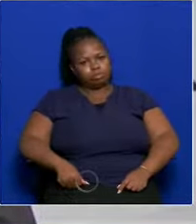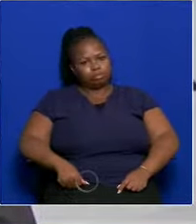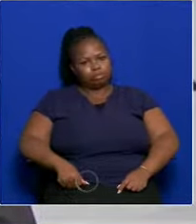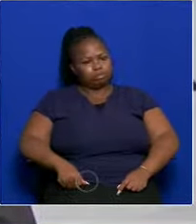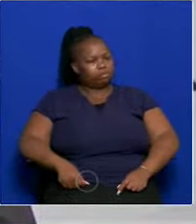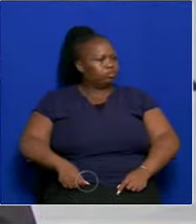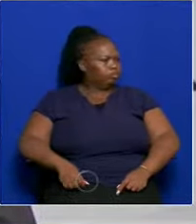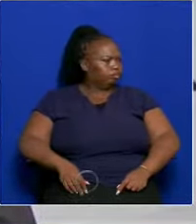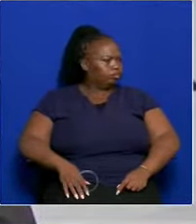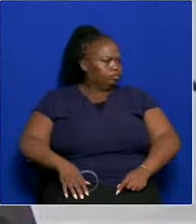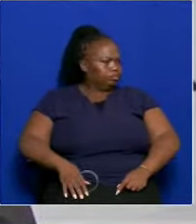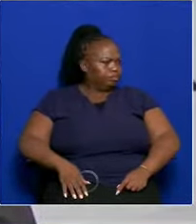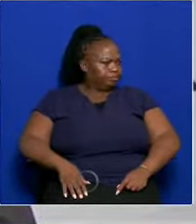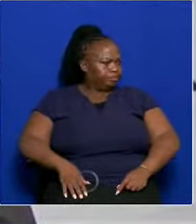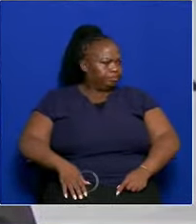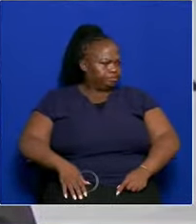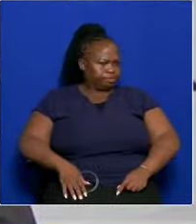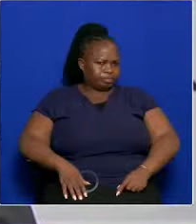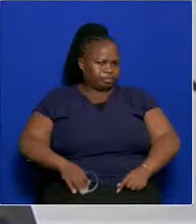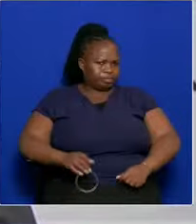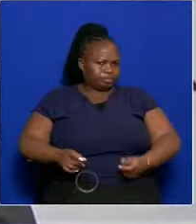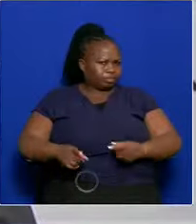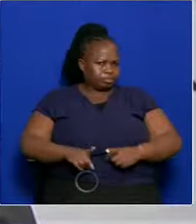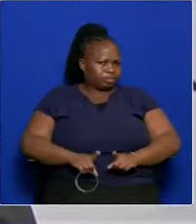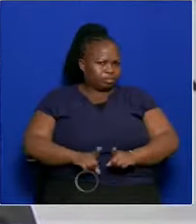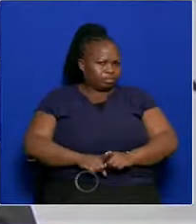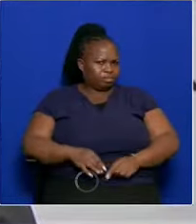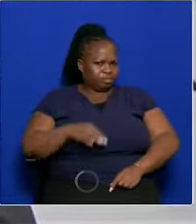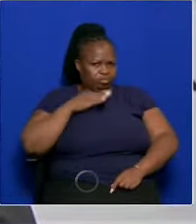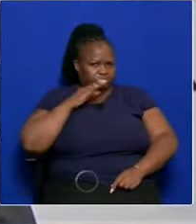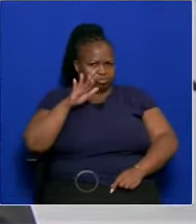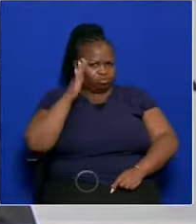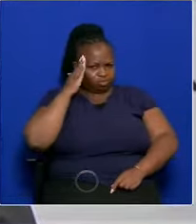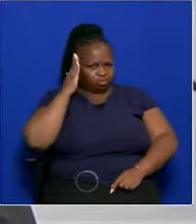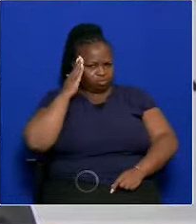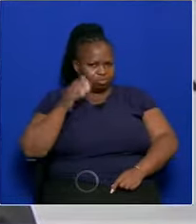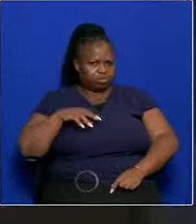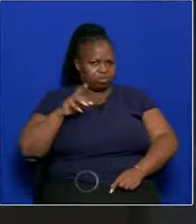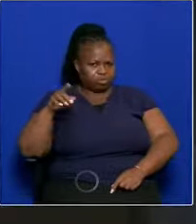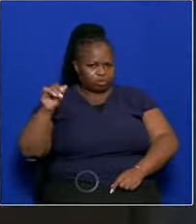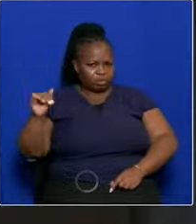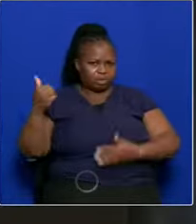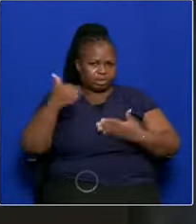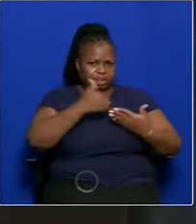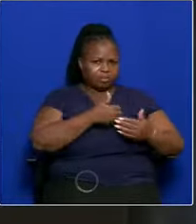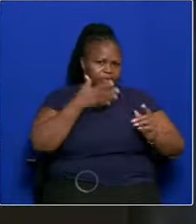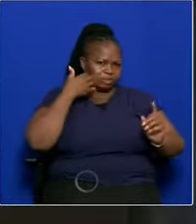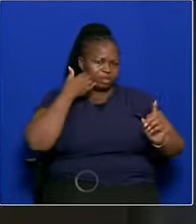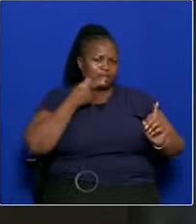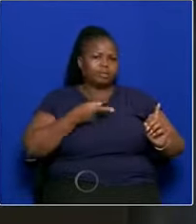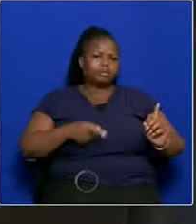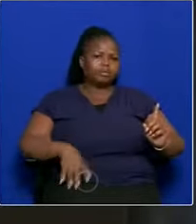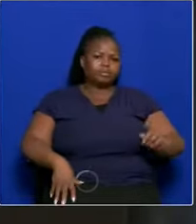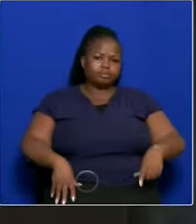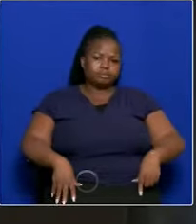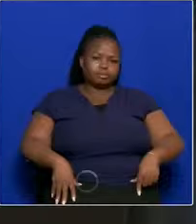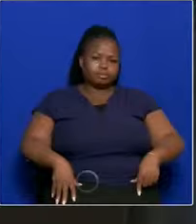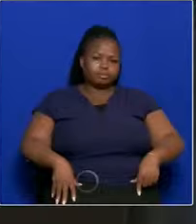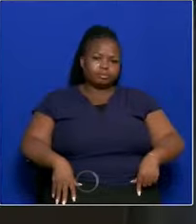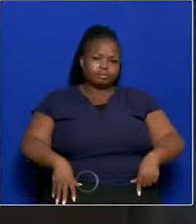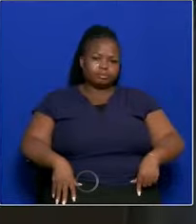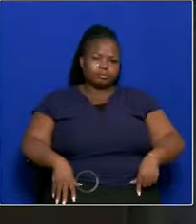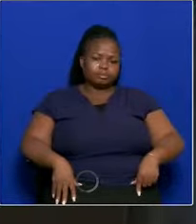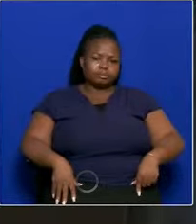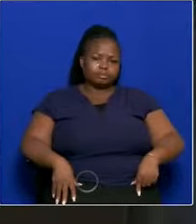on your version, it means then you are aware that Nkosi is assisting Matlala in relation to his problem with